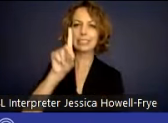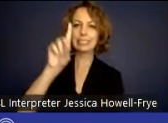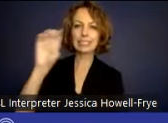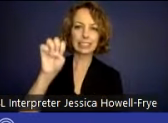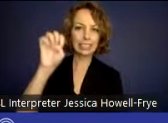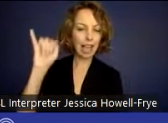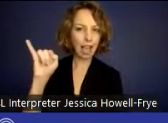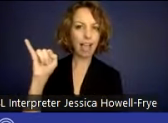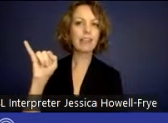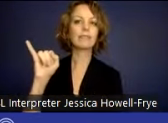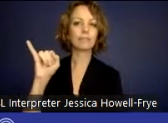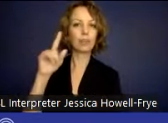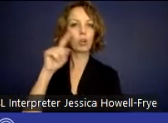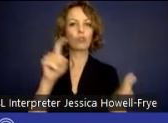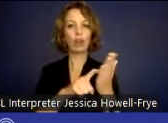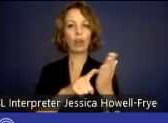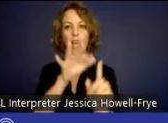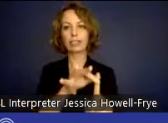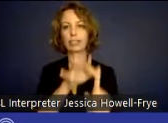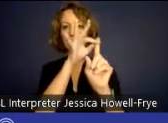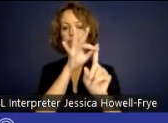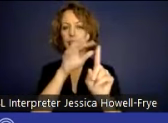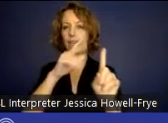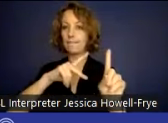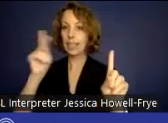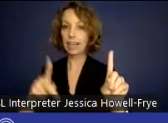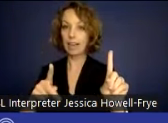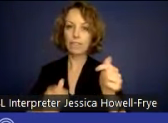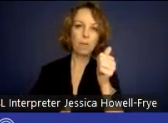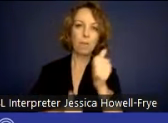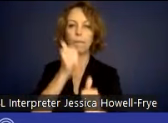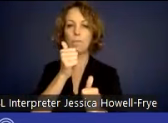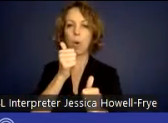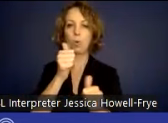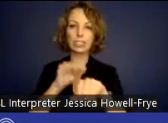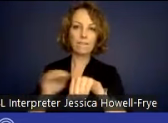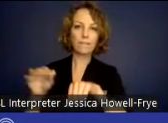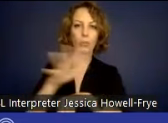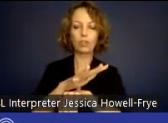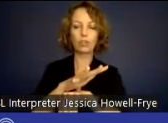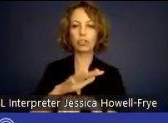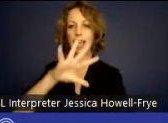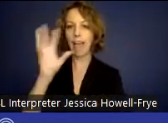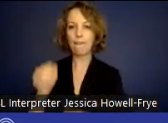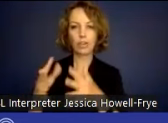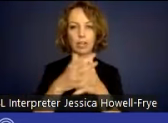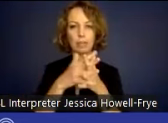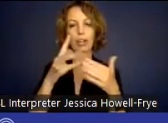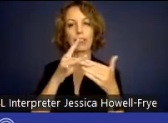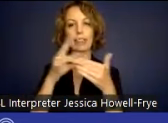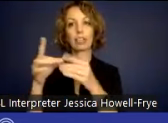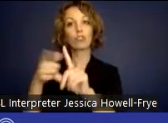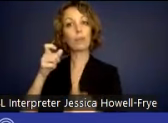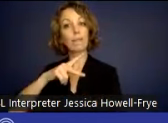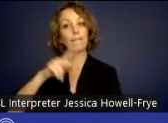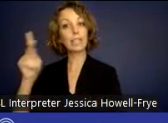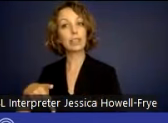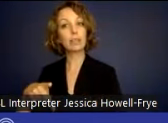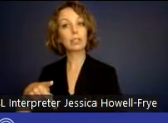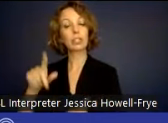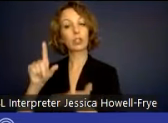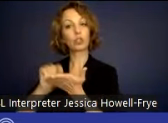been recognized as one of Philadelphia's most influential African-American leaders by the Philadelphia Tribune